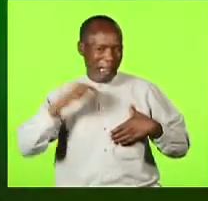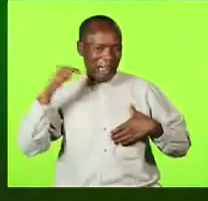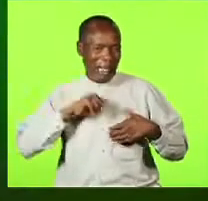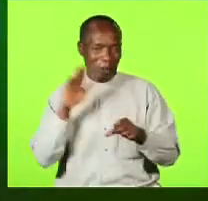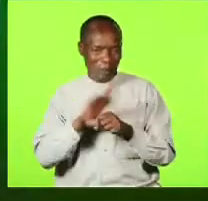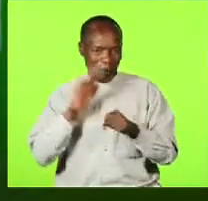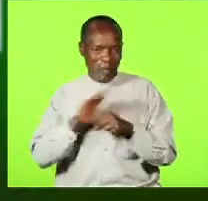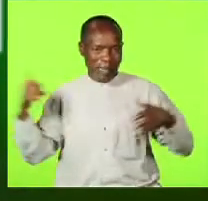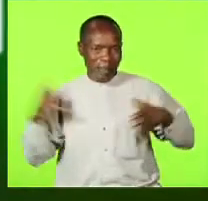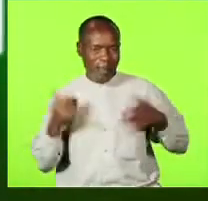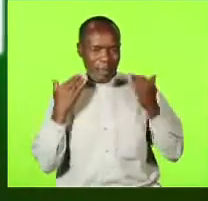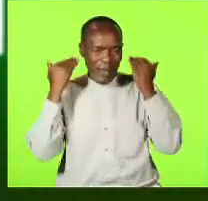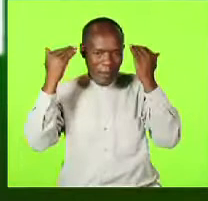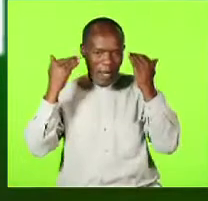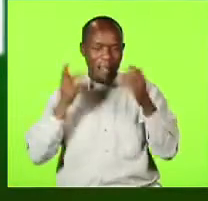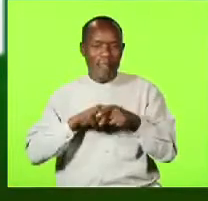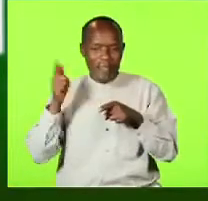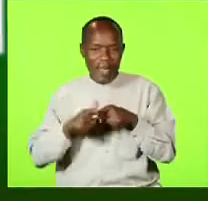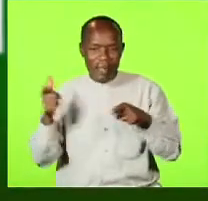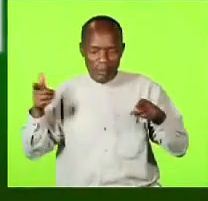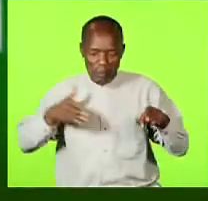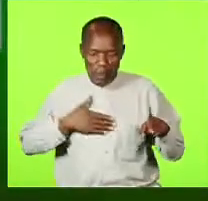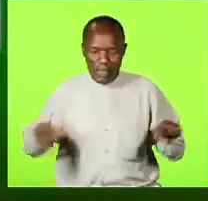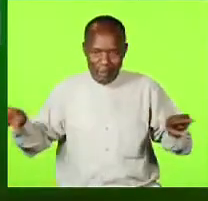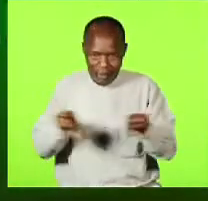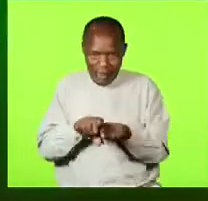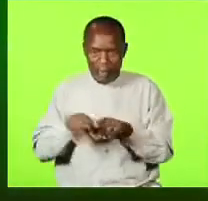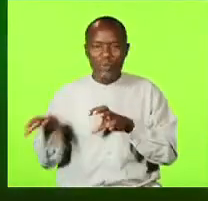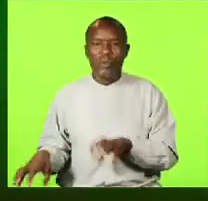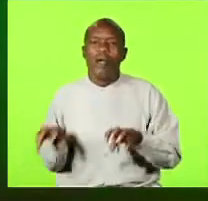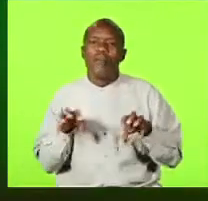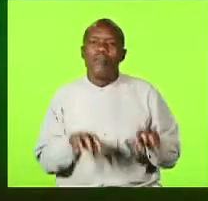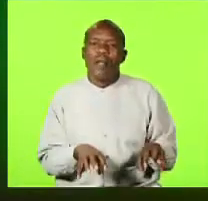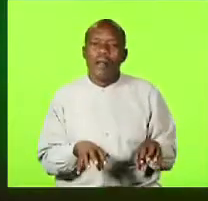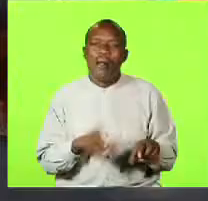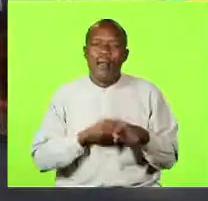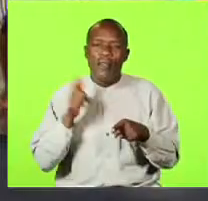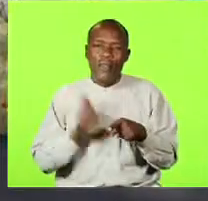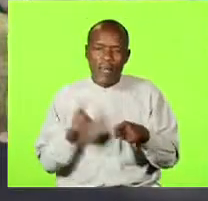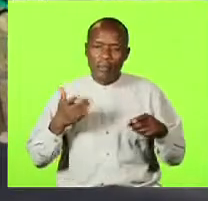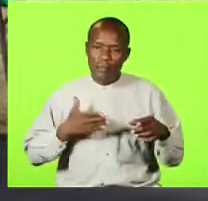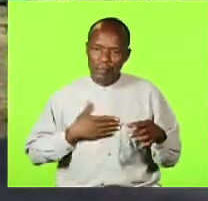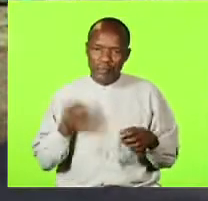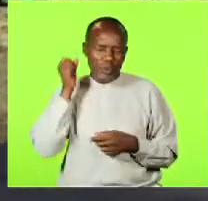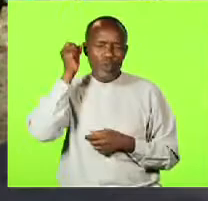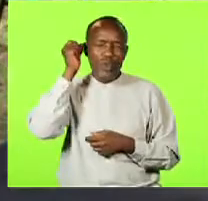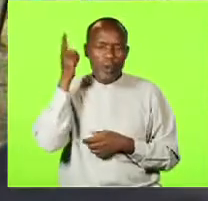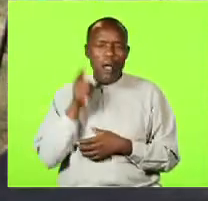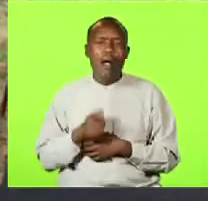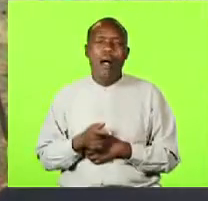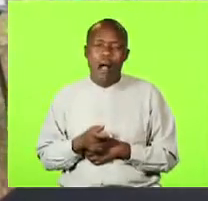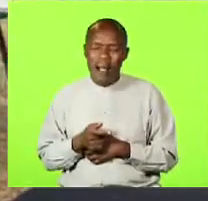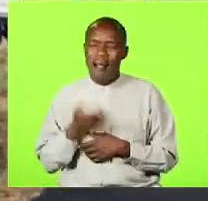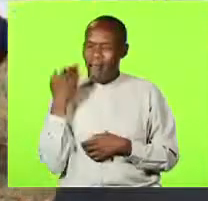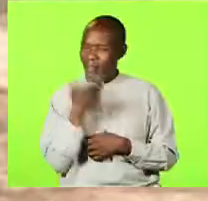Then I started being keen about the care for the caregivers, the trauma of the caregivers because while there I went down